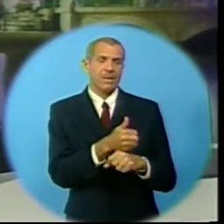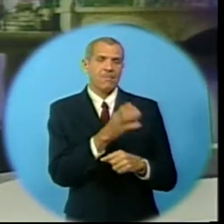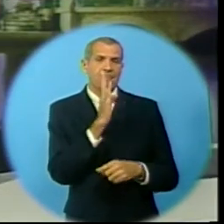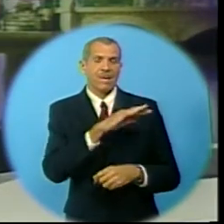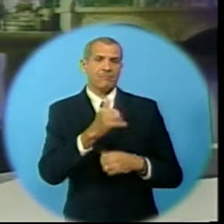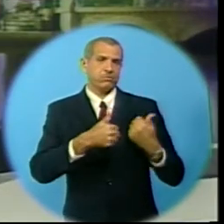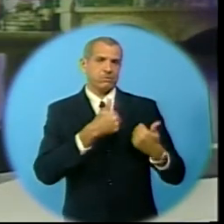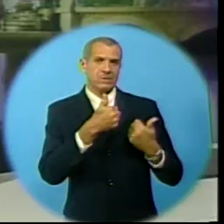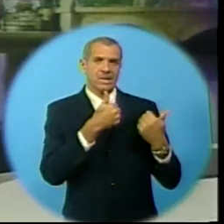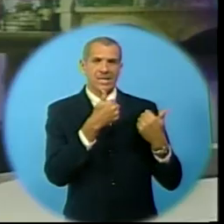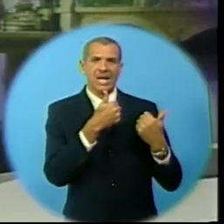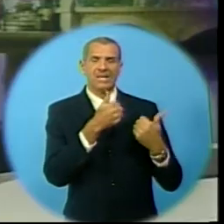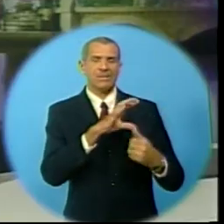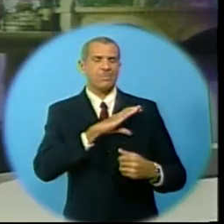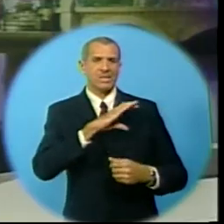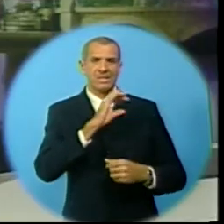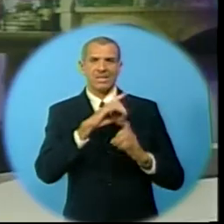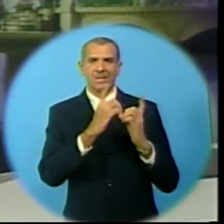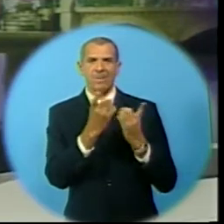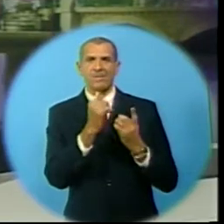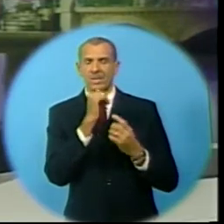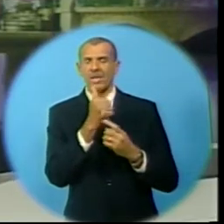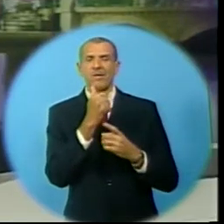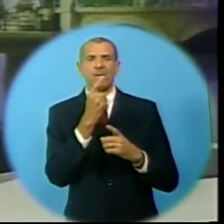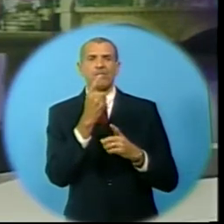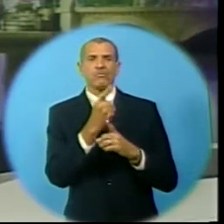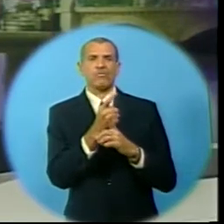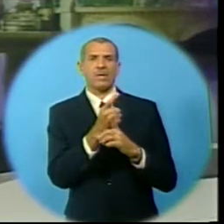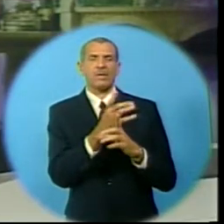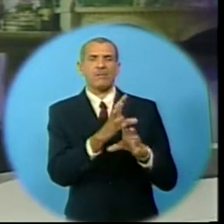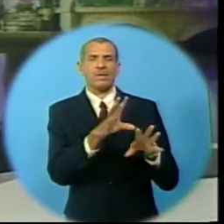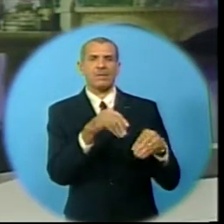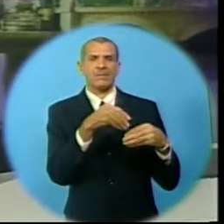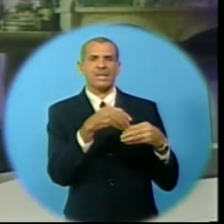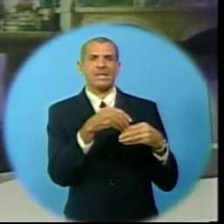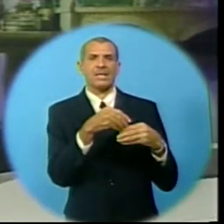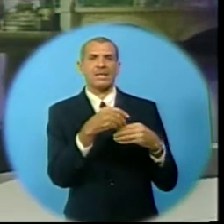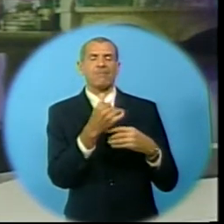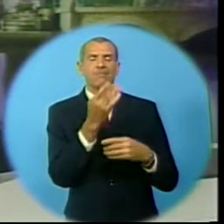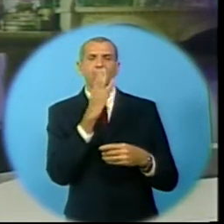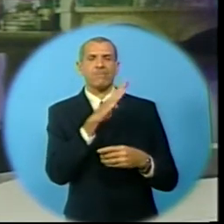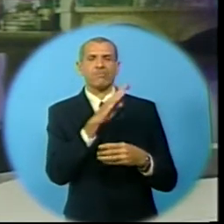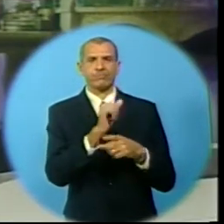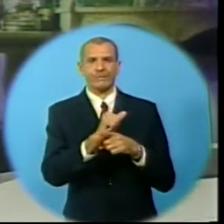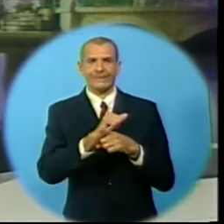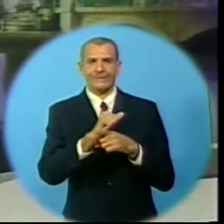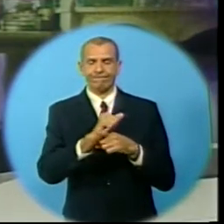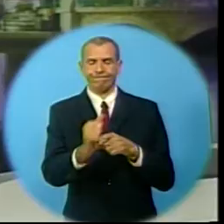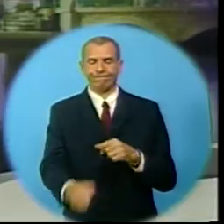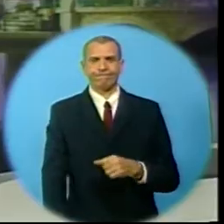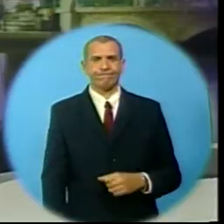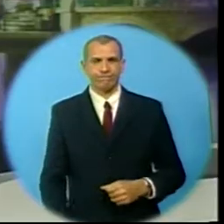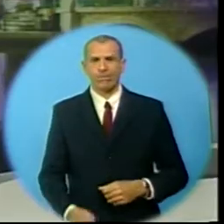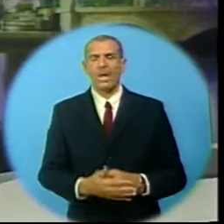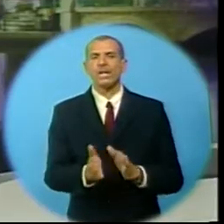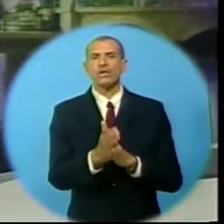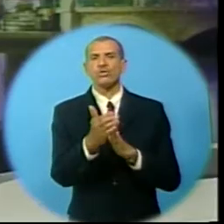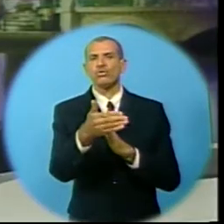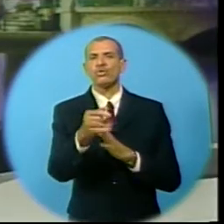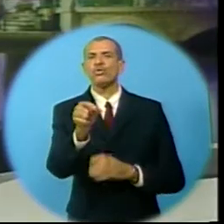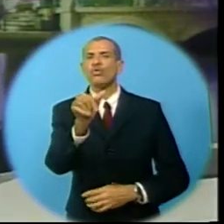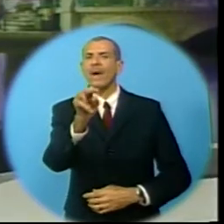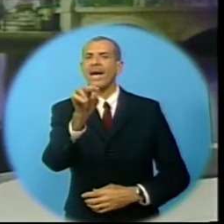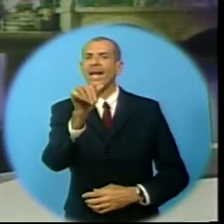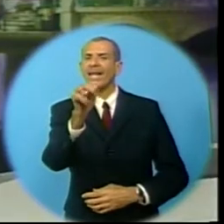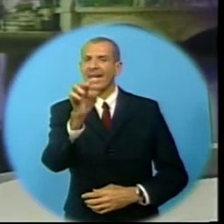behavior as the force has no place for anyone with criminal intent and tendencies. In Guyana now, just about a week